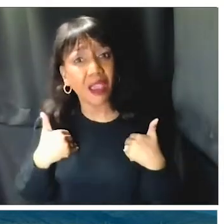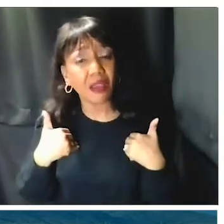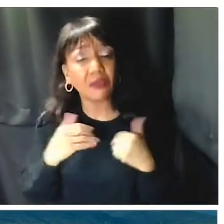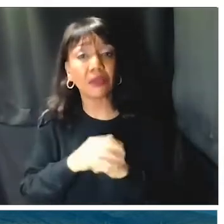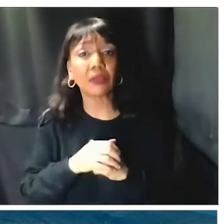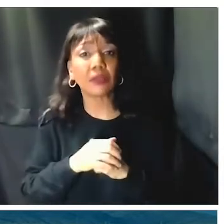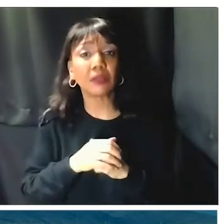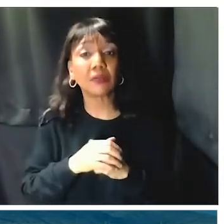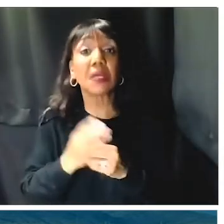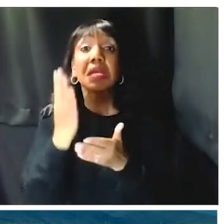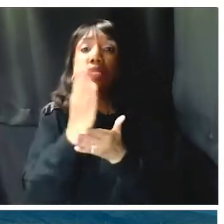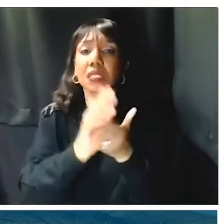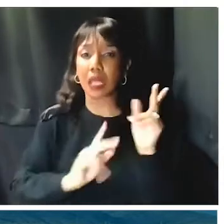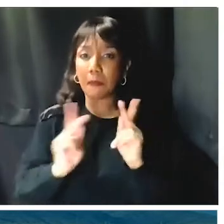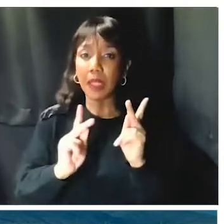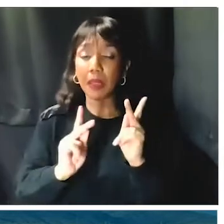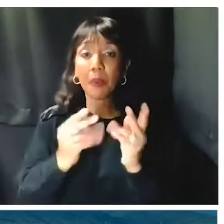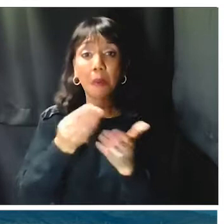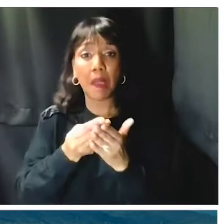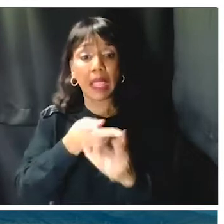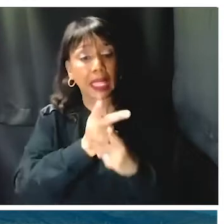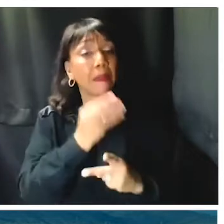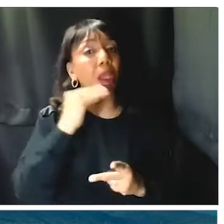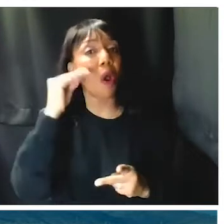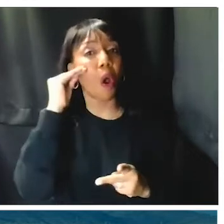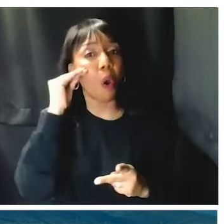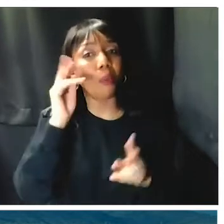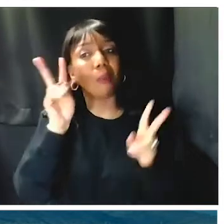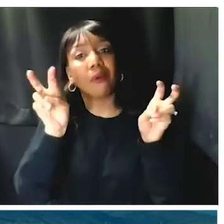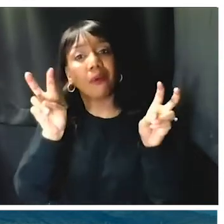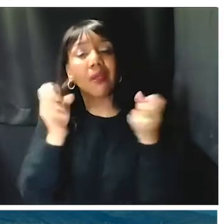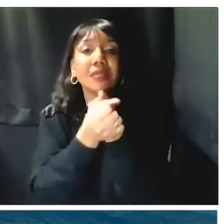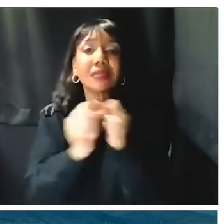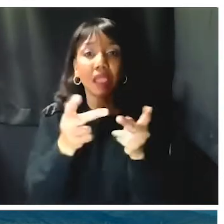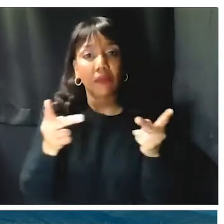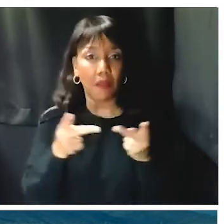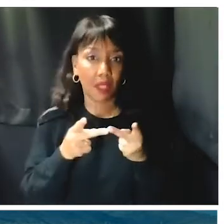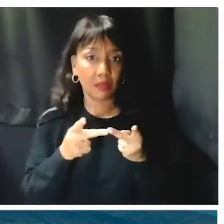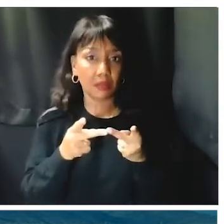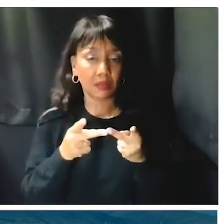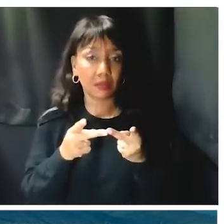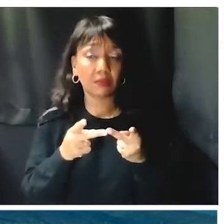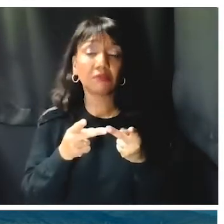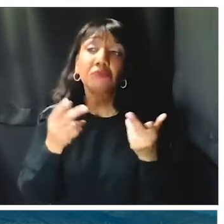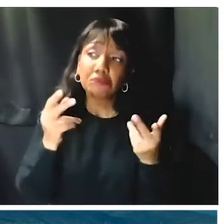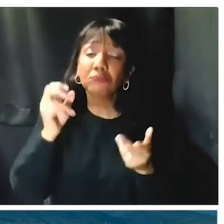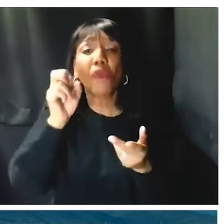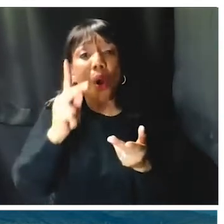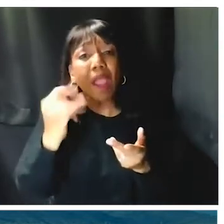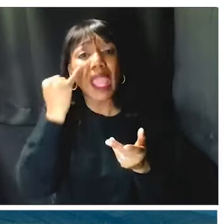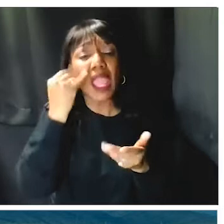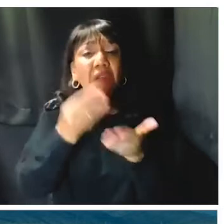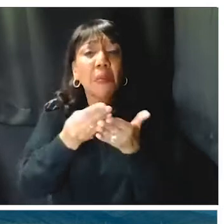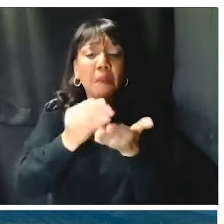possession. Some people keep their money at home in what they consider safe places. This may be okay